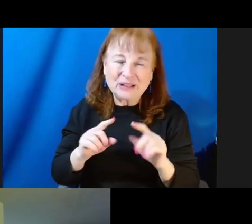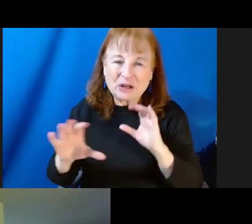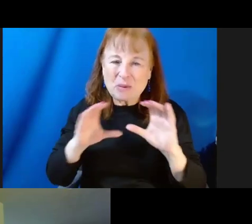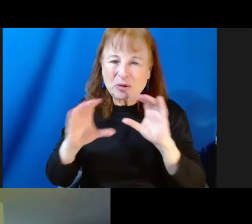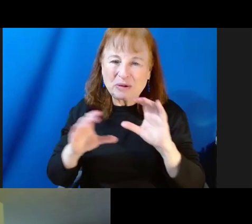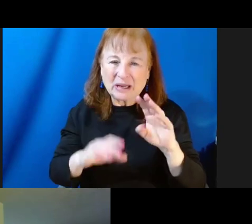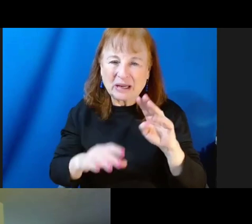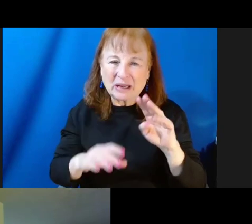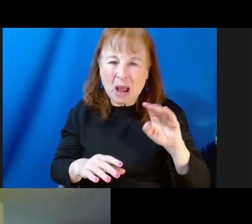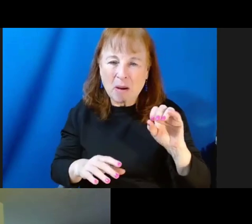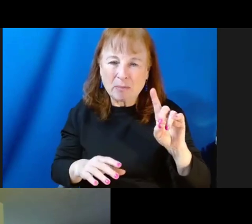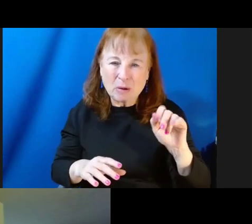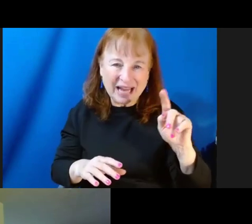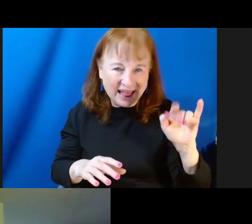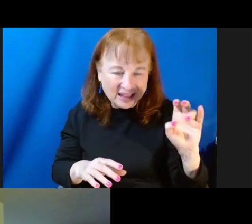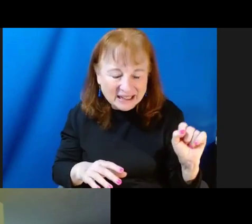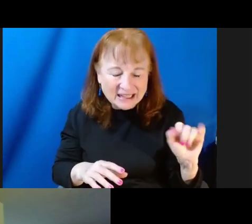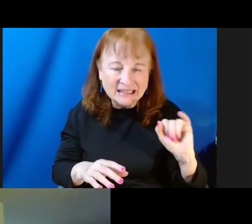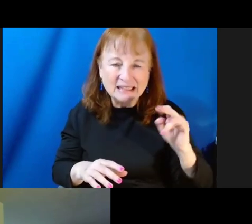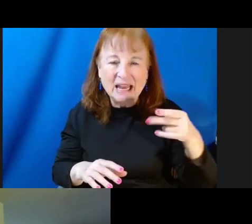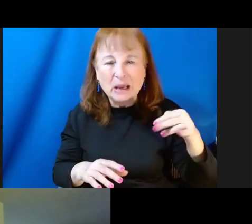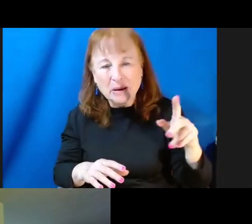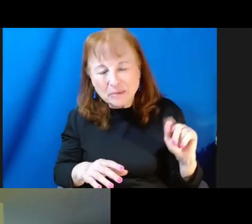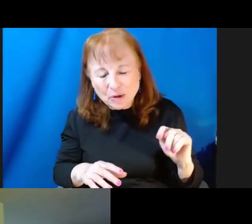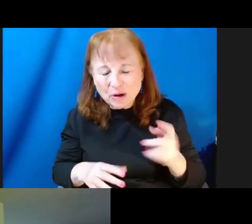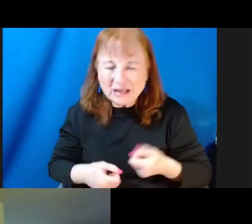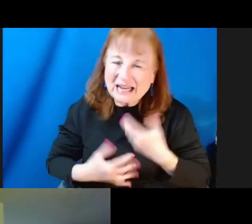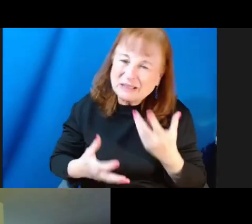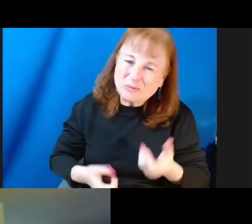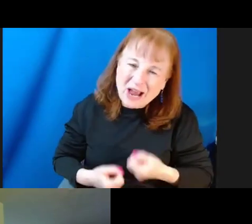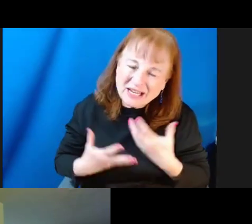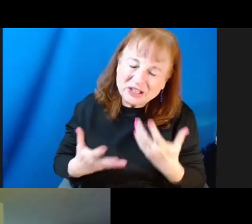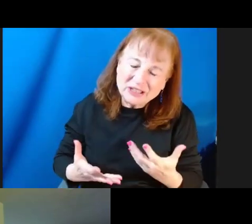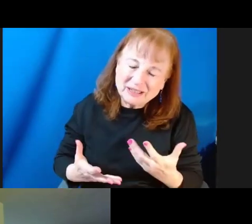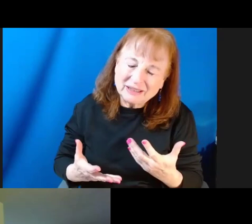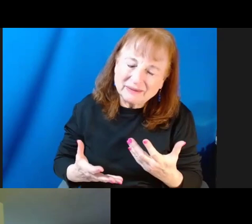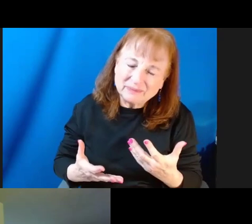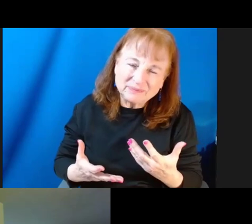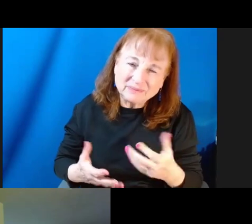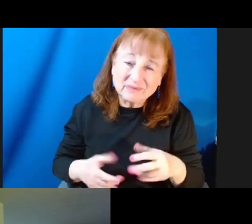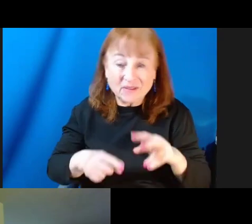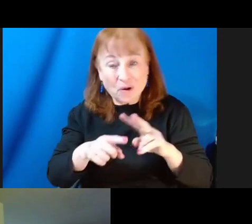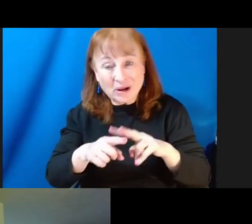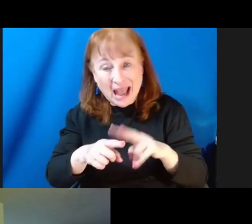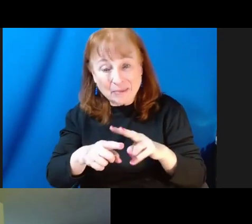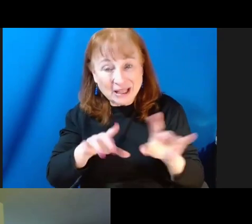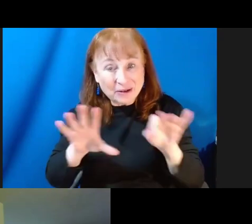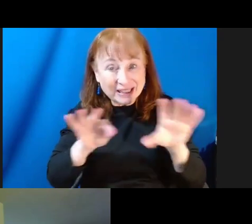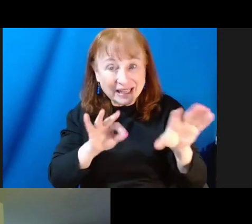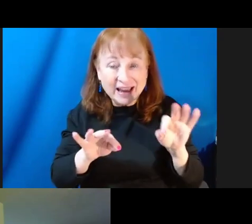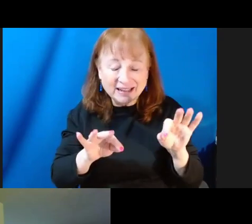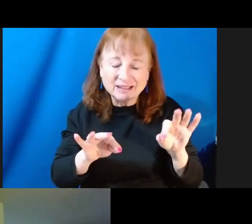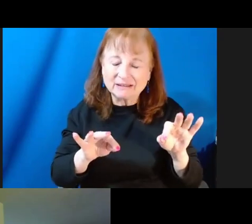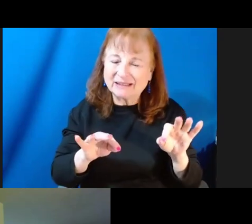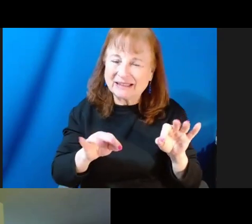communication modalities. We're thinking about input, we're thinking about expression, we're thinking about vocabulary selection, which is kind of this